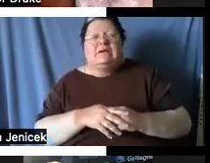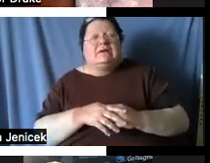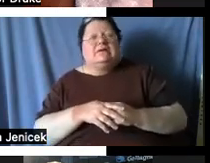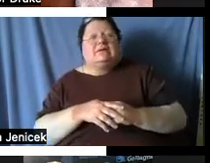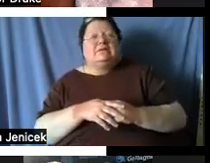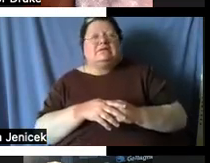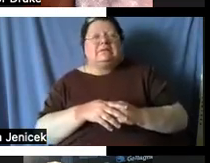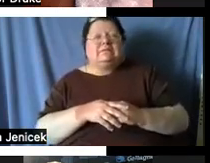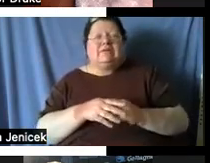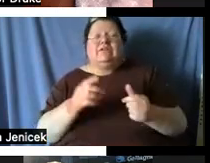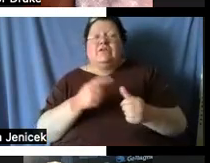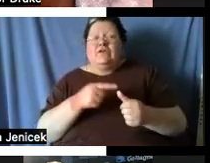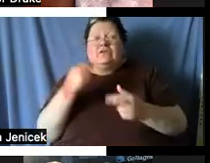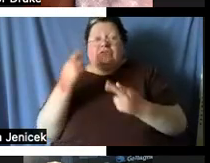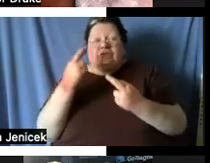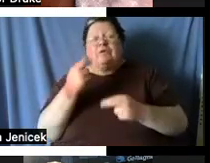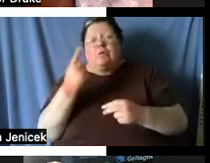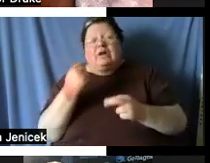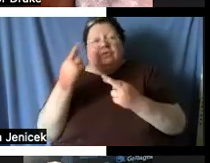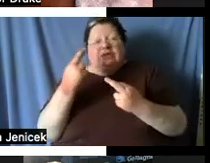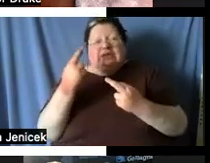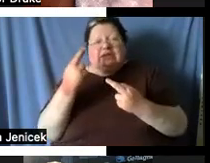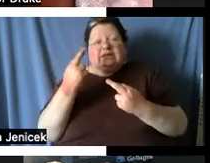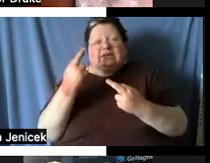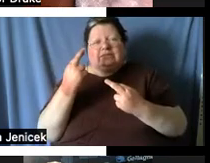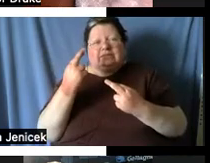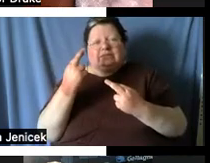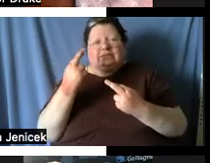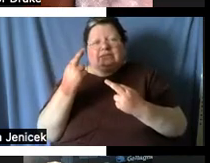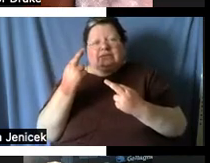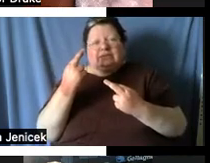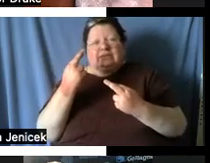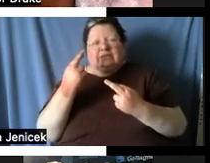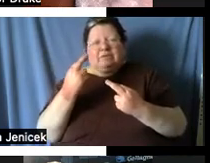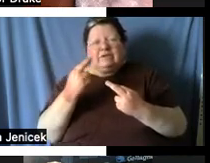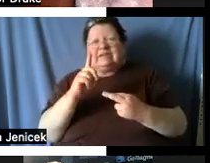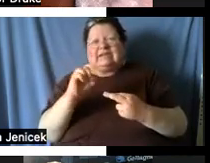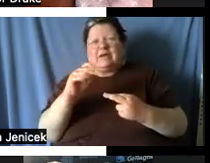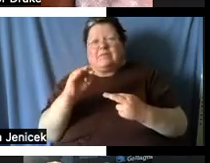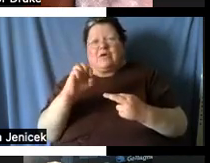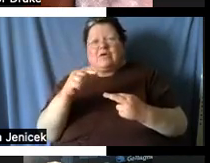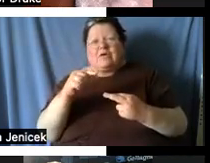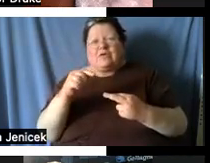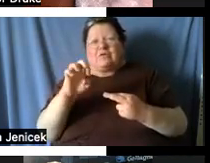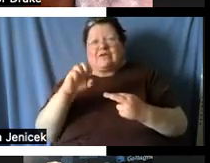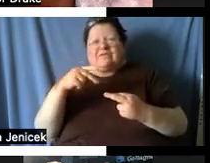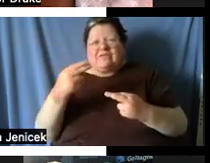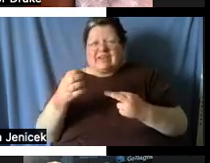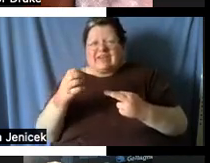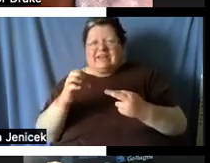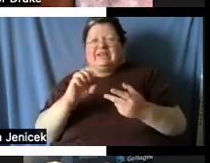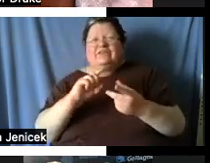So the first reason, well, one reason was the demographic transition happened. A second reason